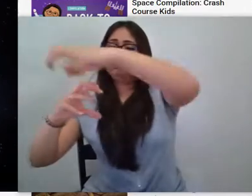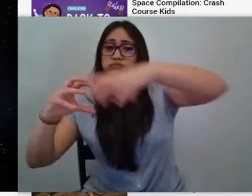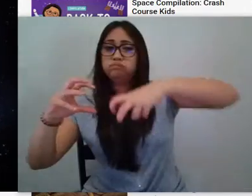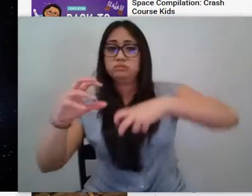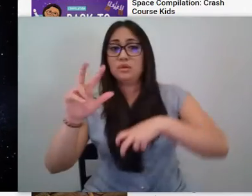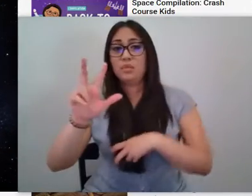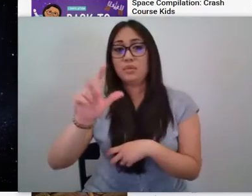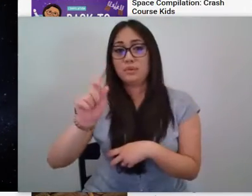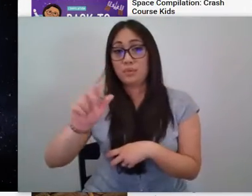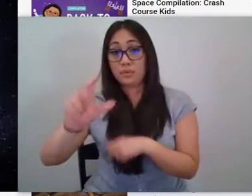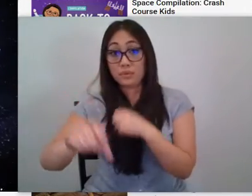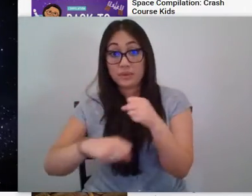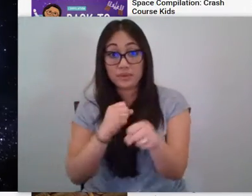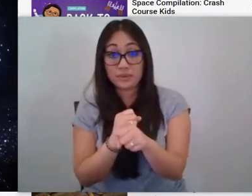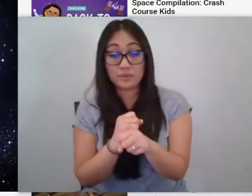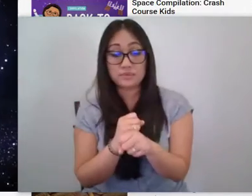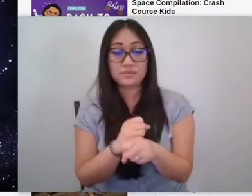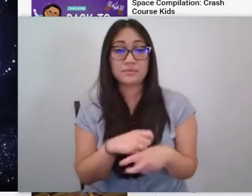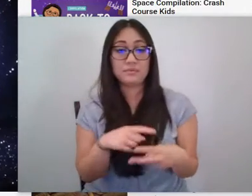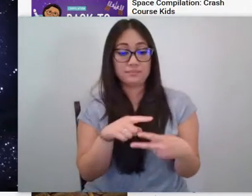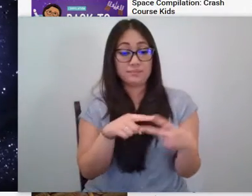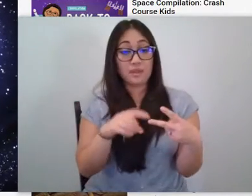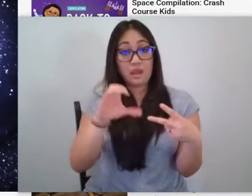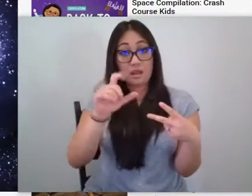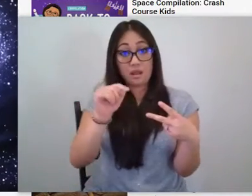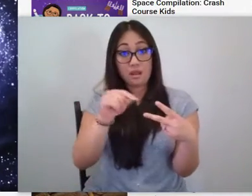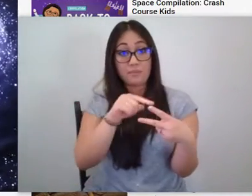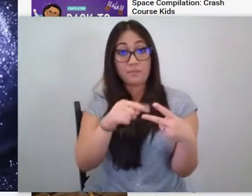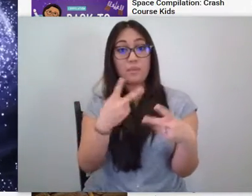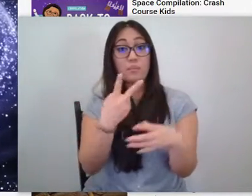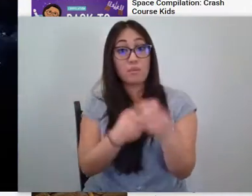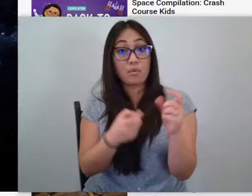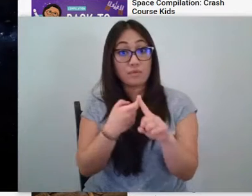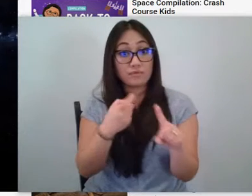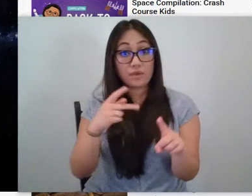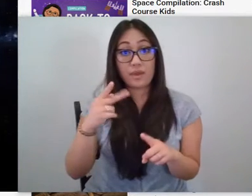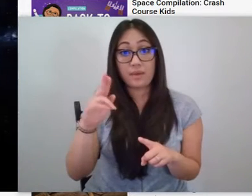Halley's Comet and Encke's Comet originated from the Kuiper Belt.